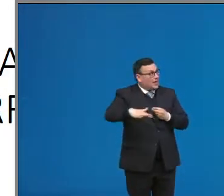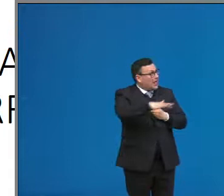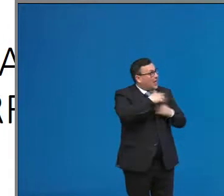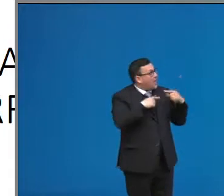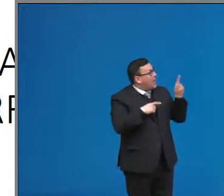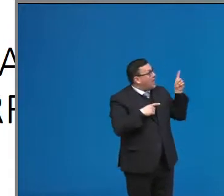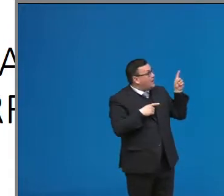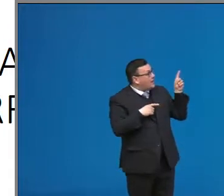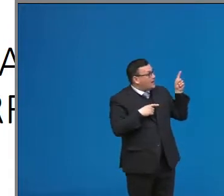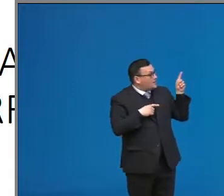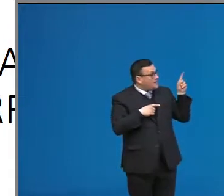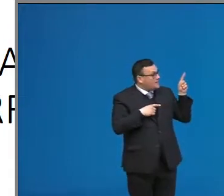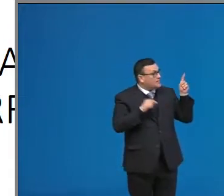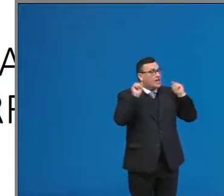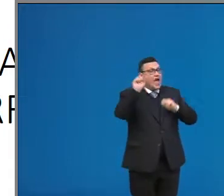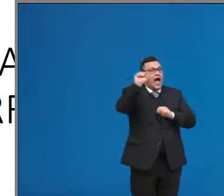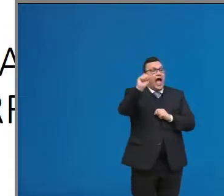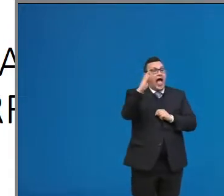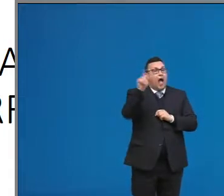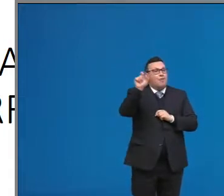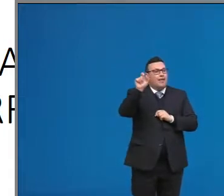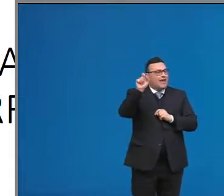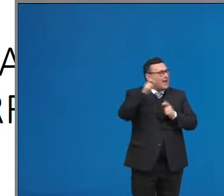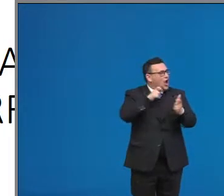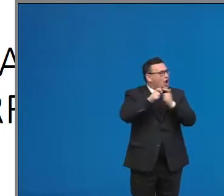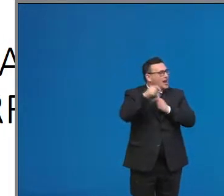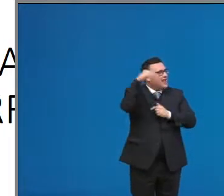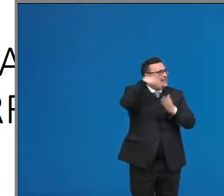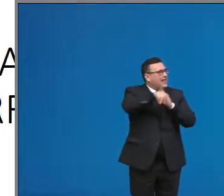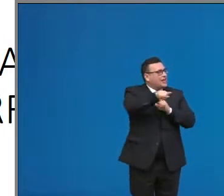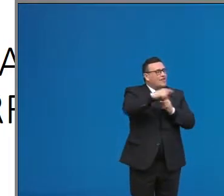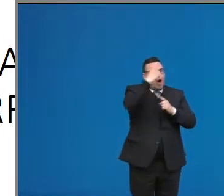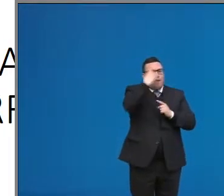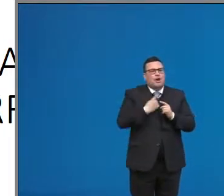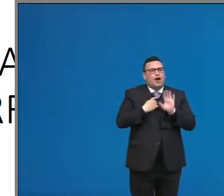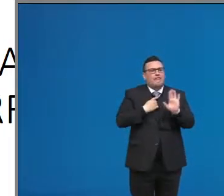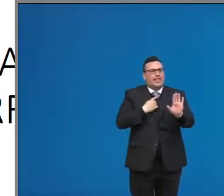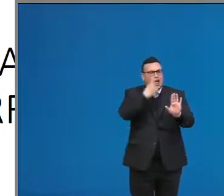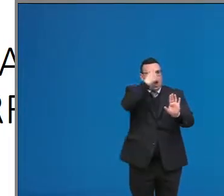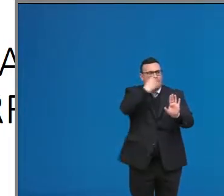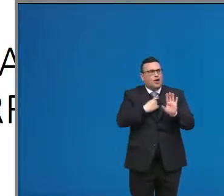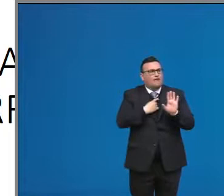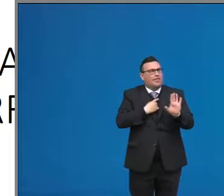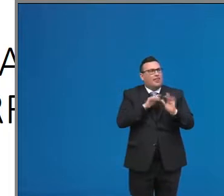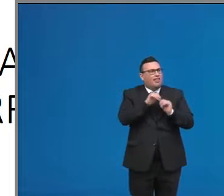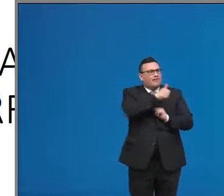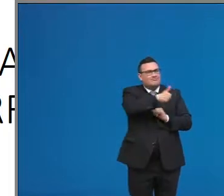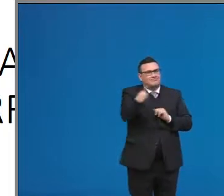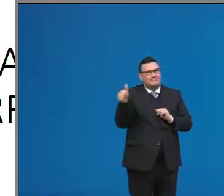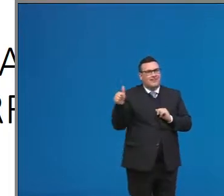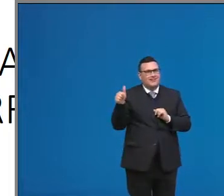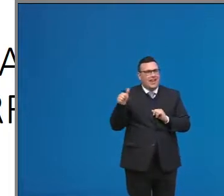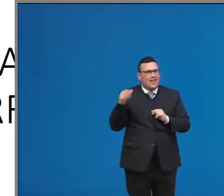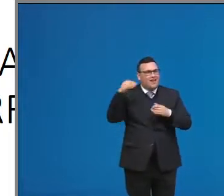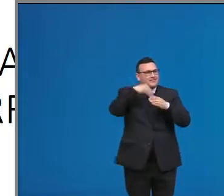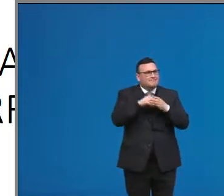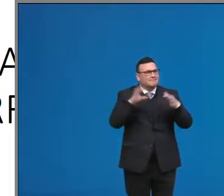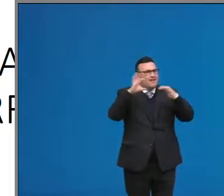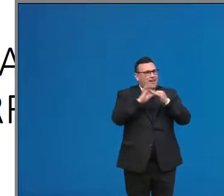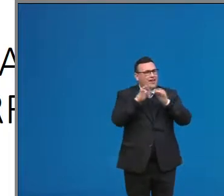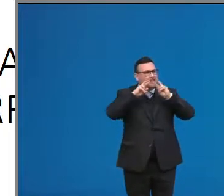to able connect through our profile so that we can pursue further research